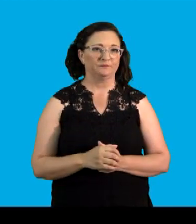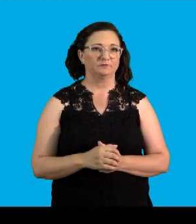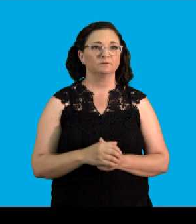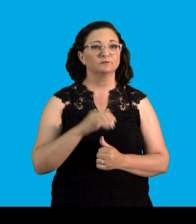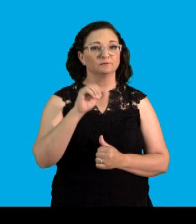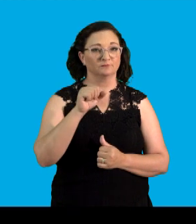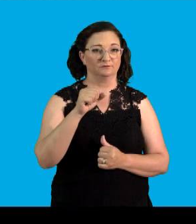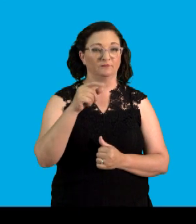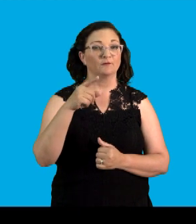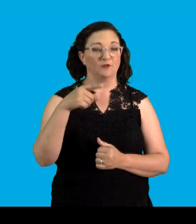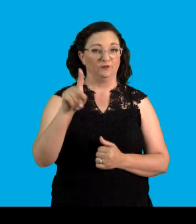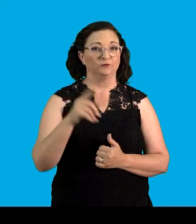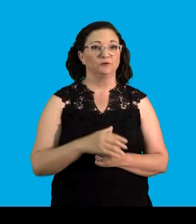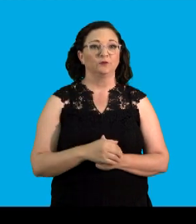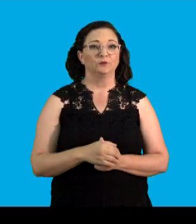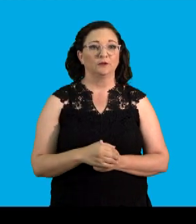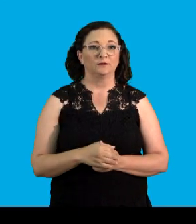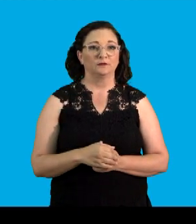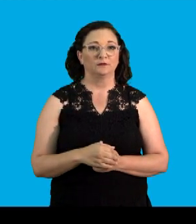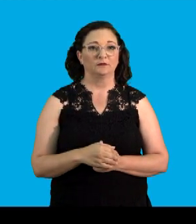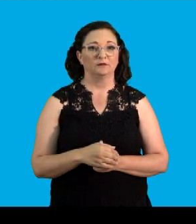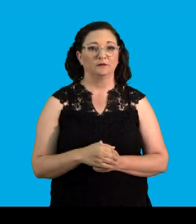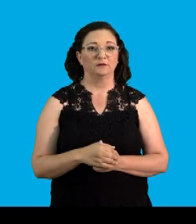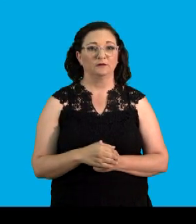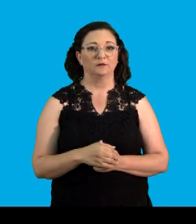Yes, you're correct. The correct answer is